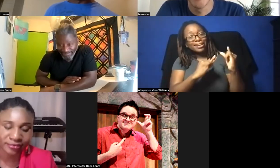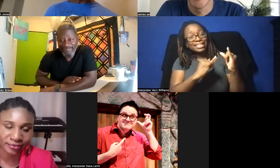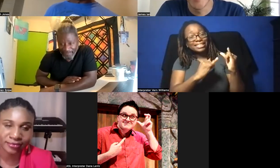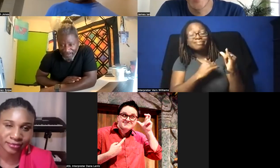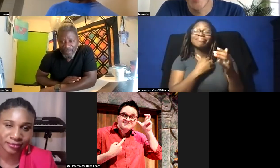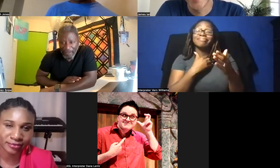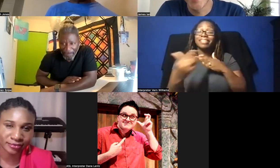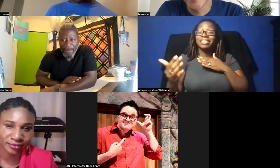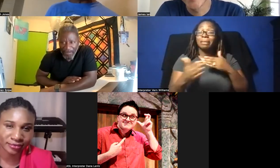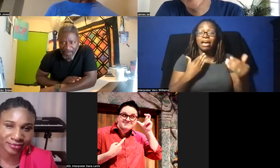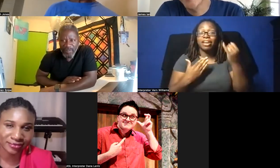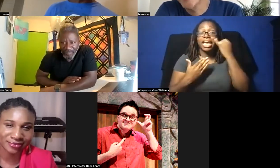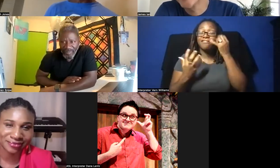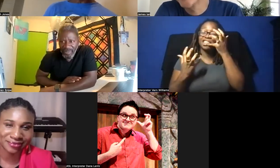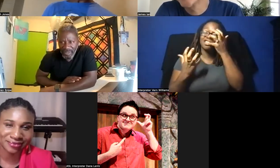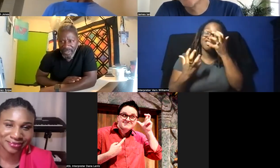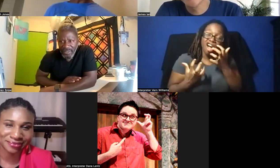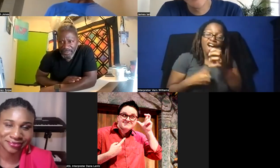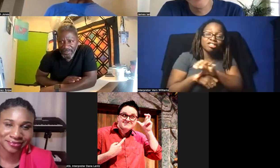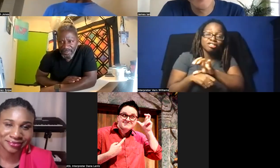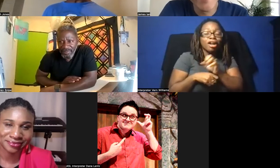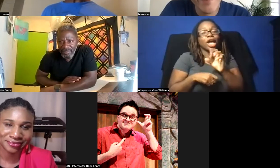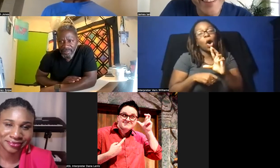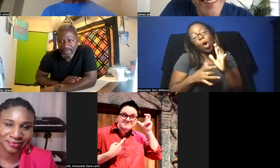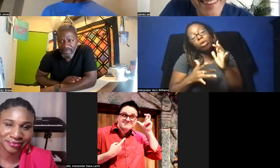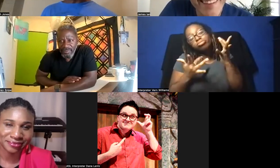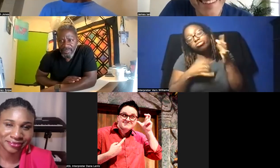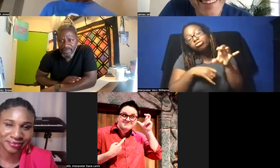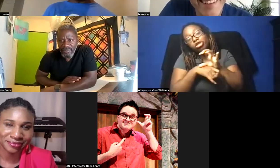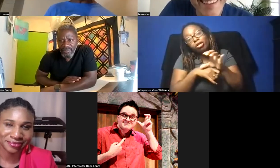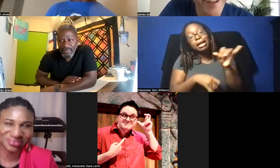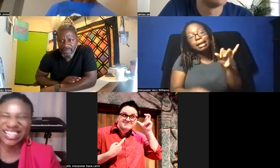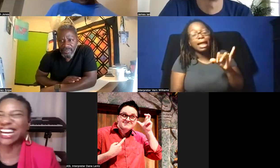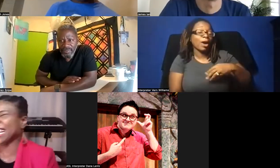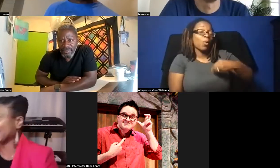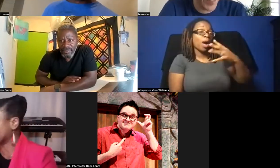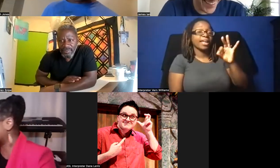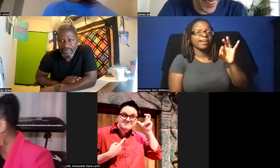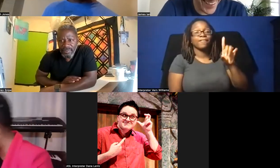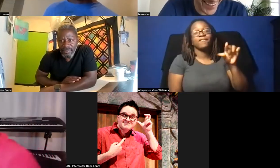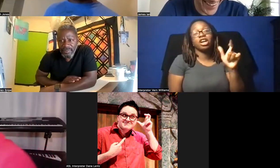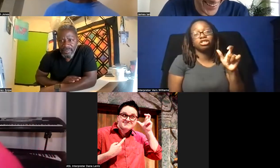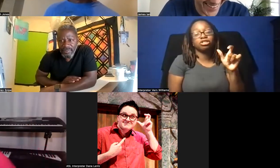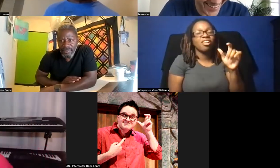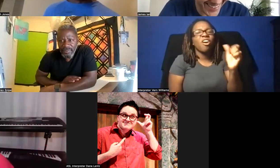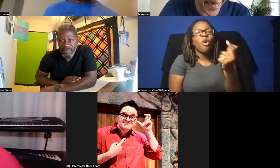hue is deep dark chocolate or that almost to the edge where you white fudge, all of that